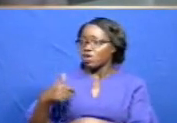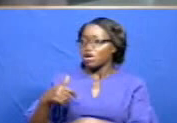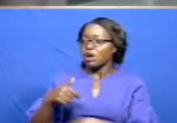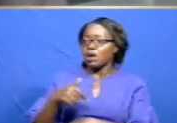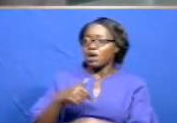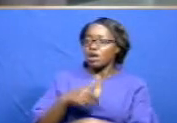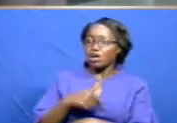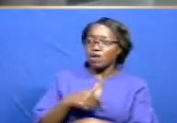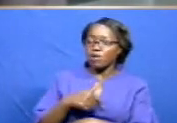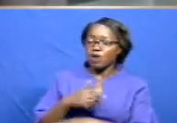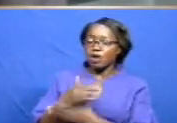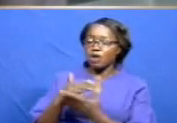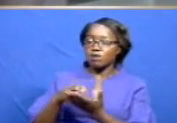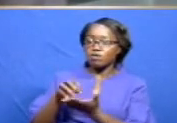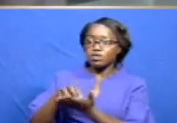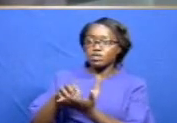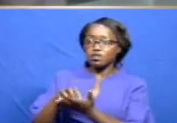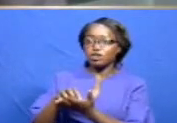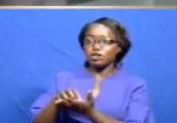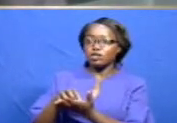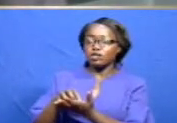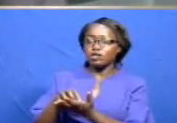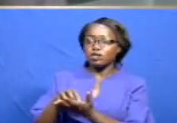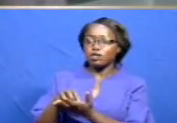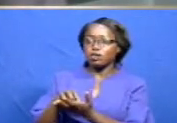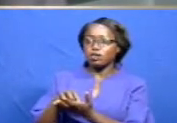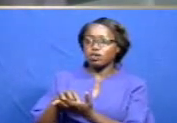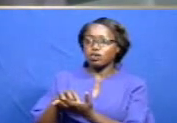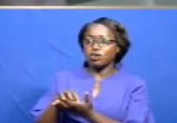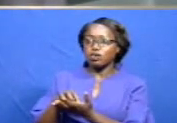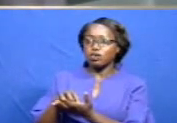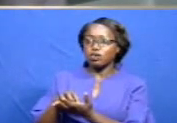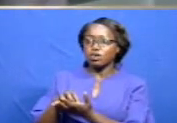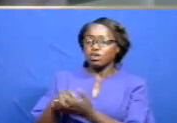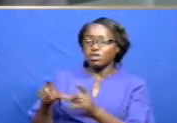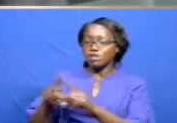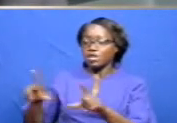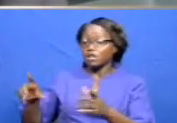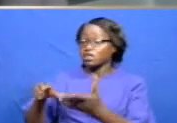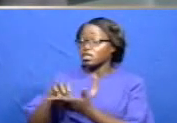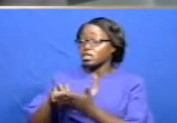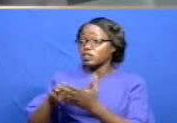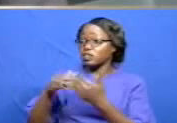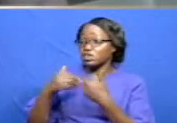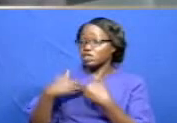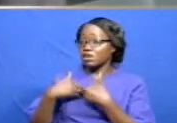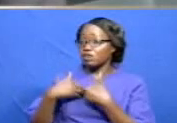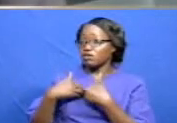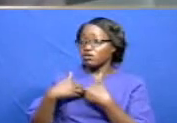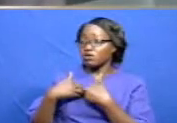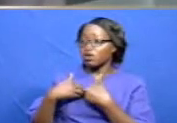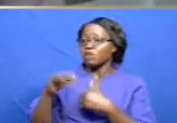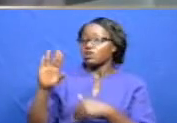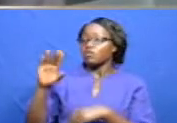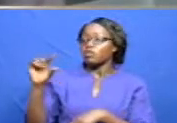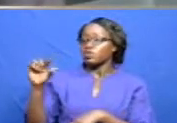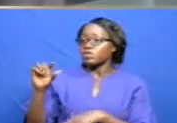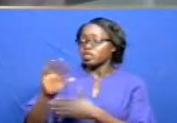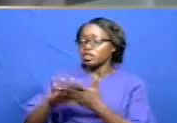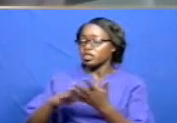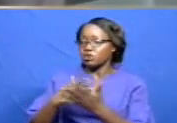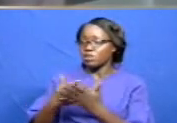we have earth stations, or rather terrestrial stations, land stations. We transmit our 4G LTE